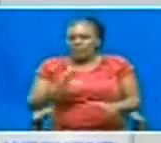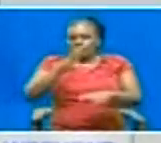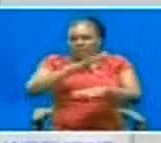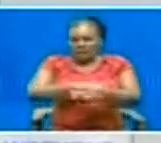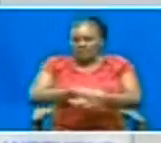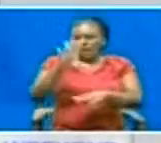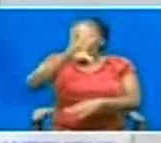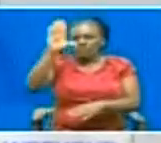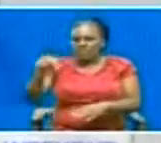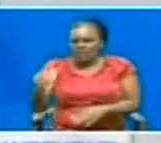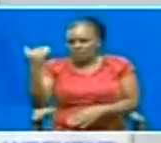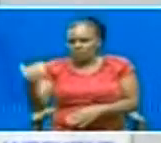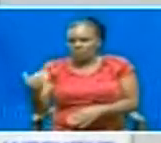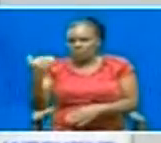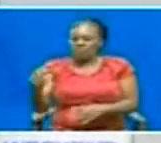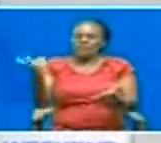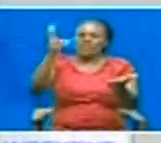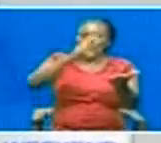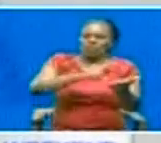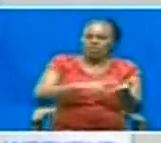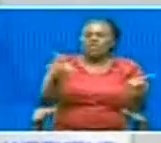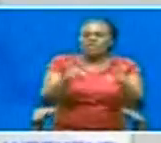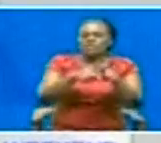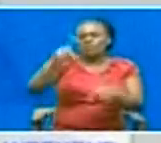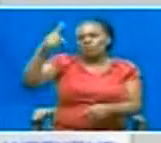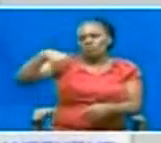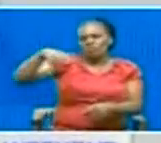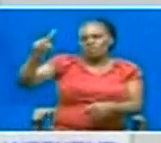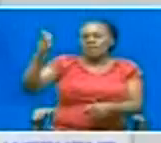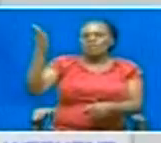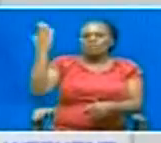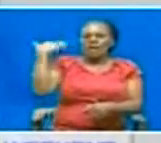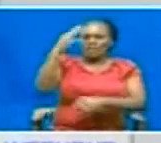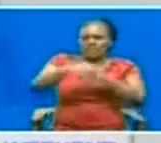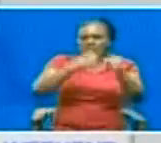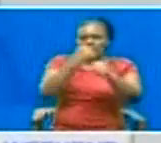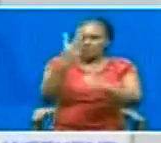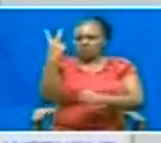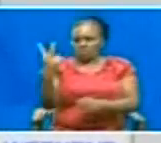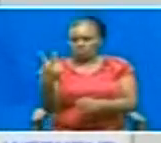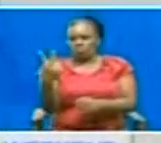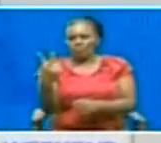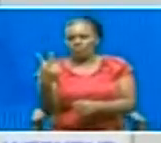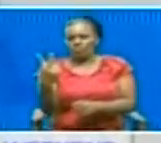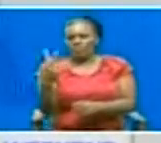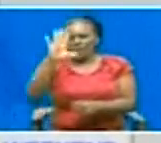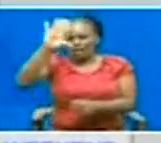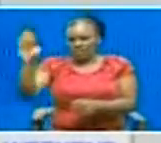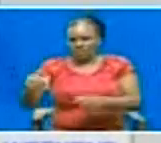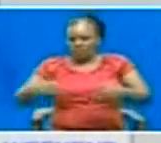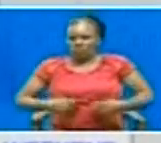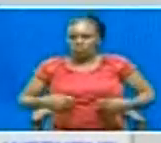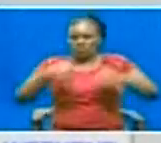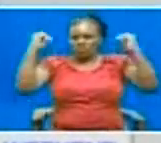an African junior shot put record. He also won the event 2 years ago at the inaugural Africa Youth